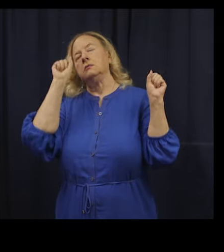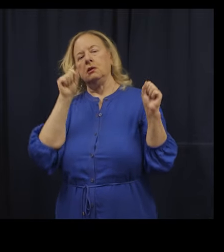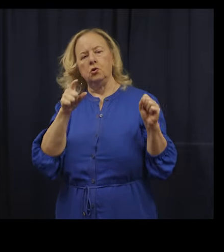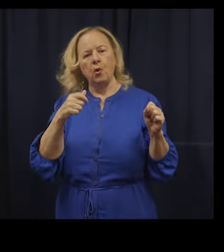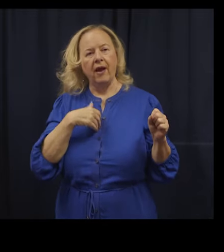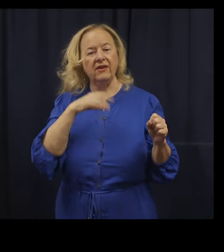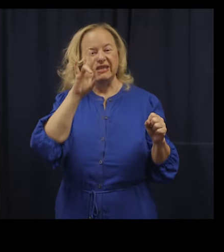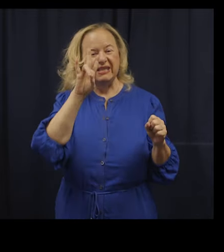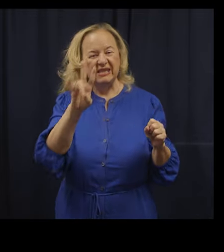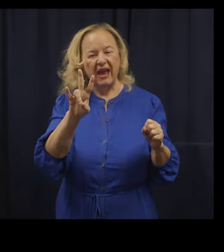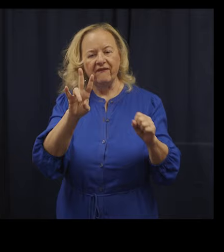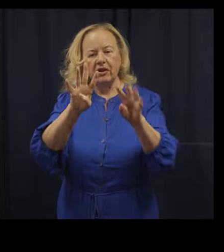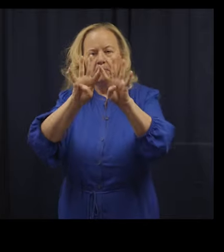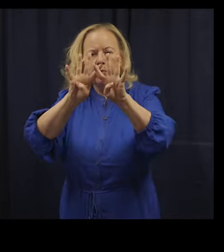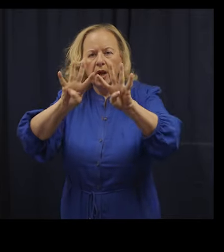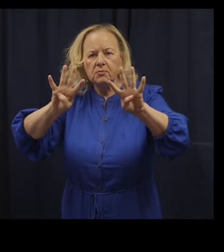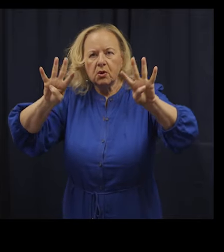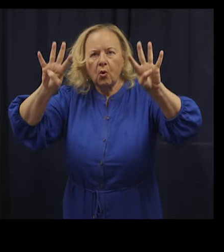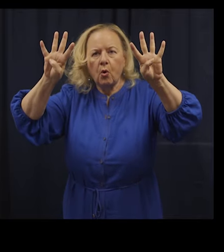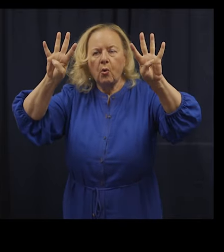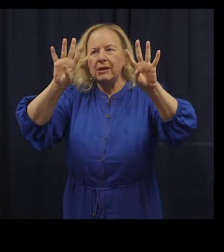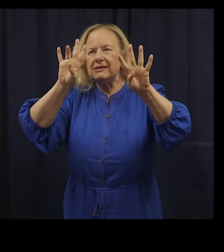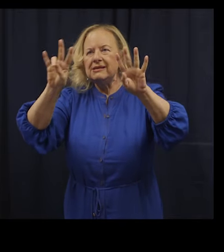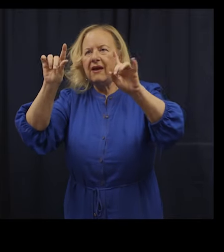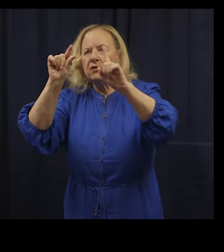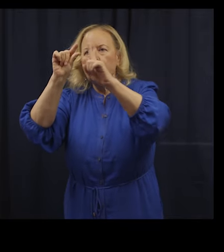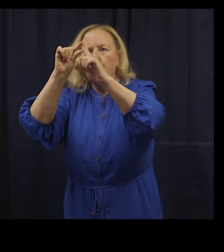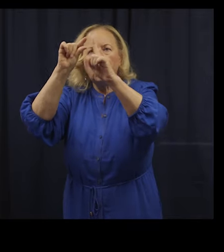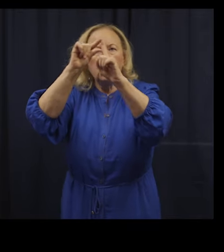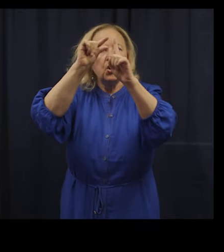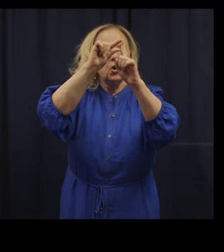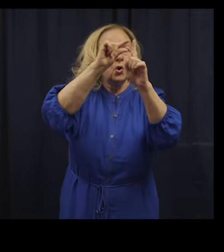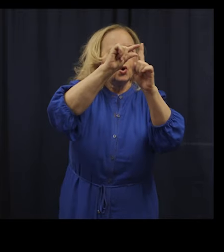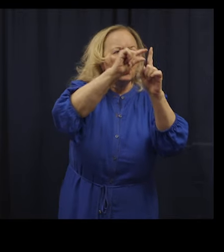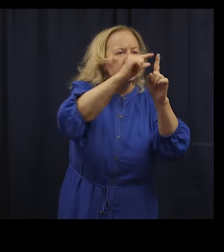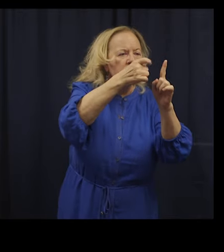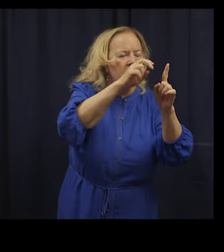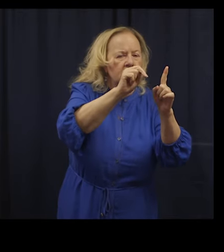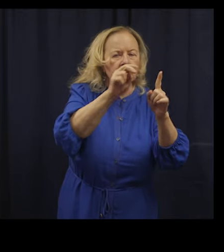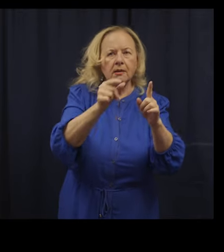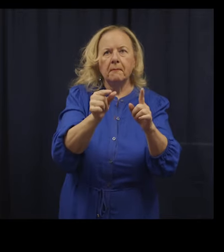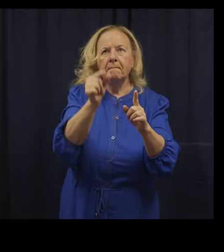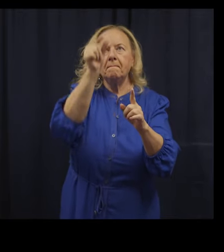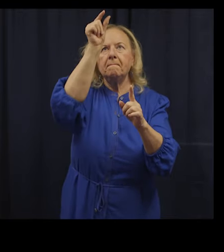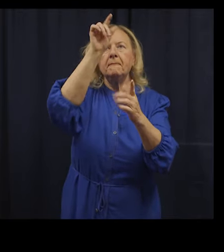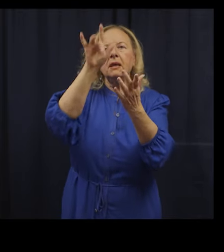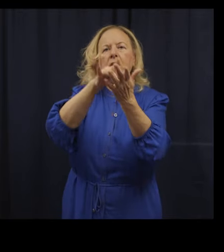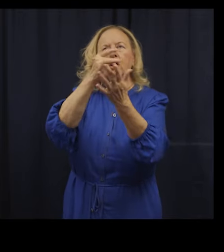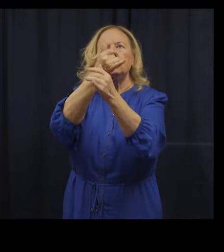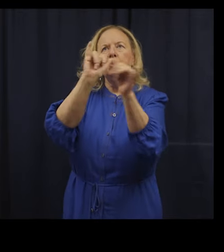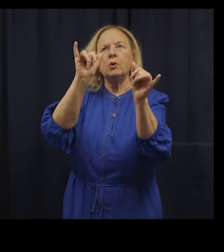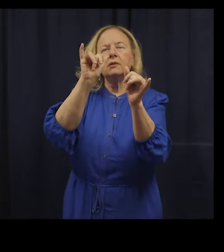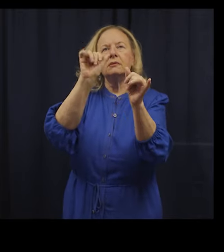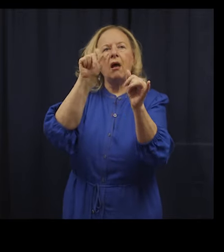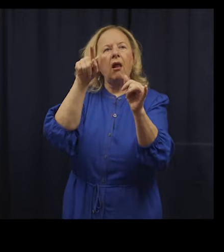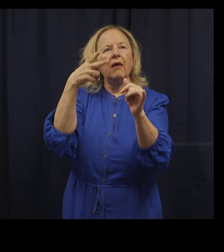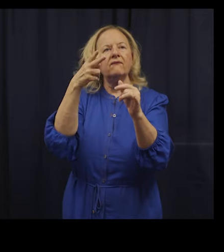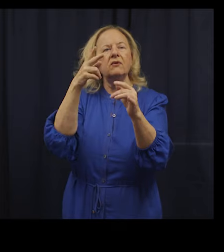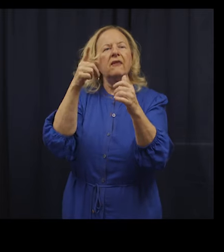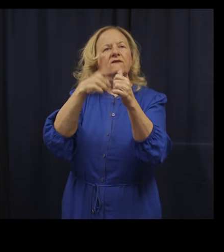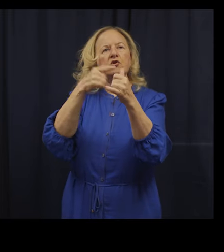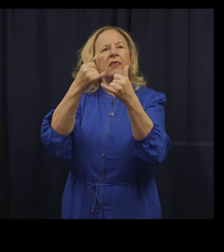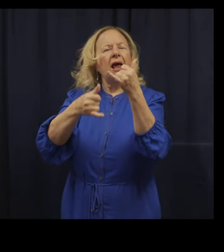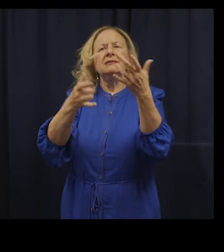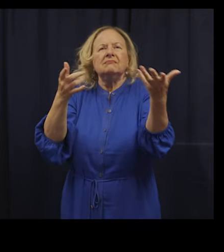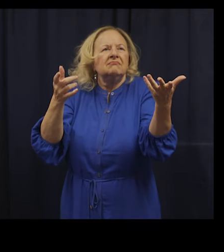have the seven-branch menorah with the seven words in Hebrew in Genesis 1:1, and the middle is Yeshua, the Aleph Tav. You're not going